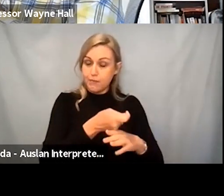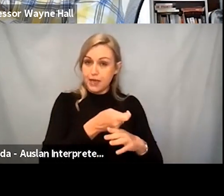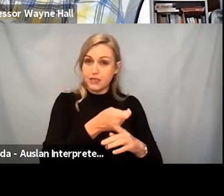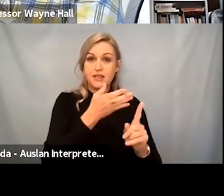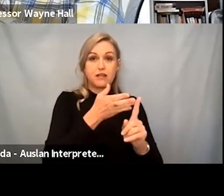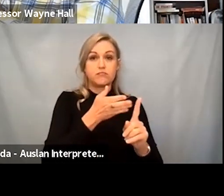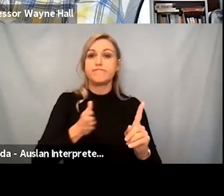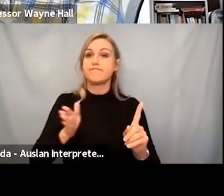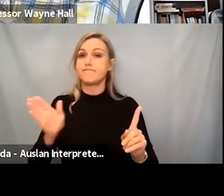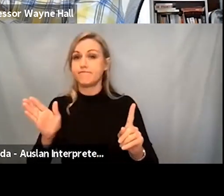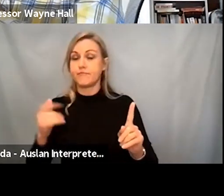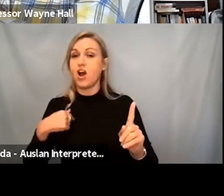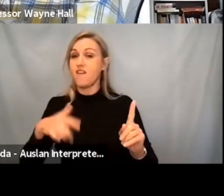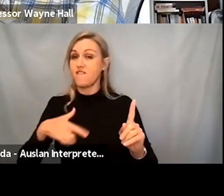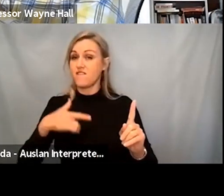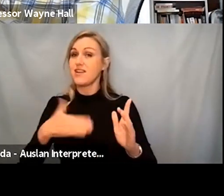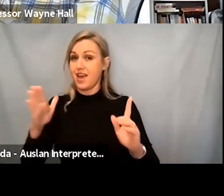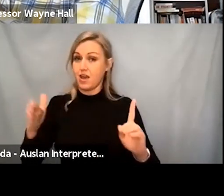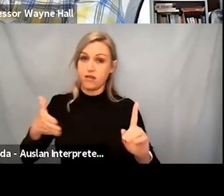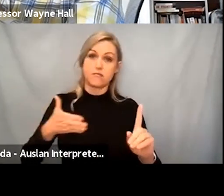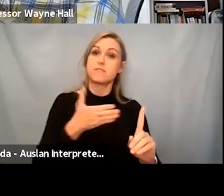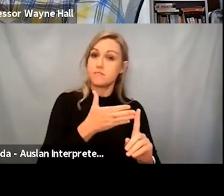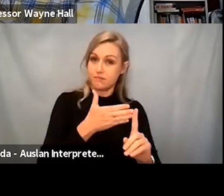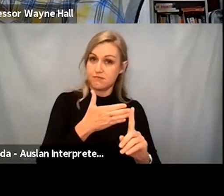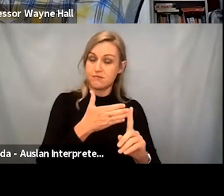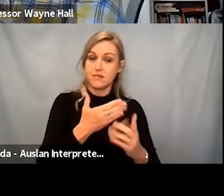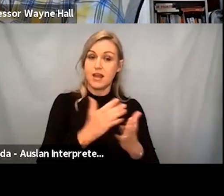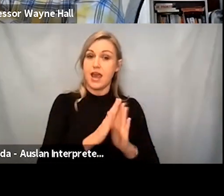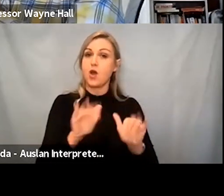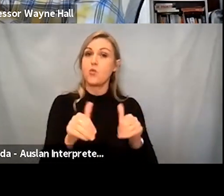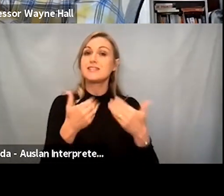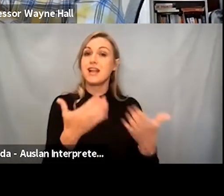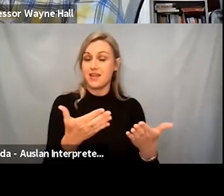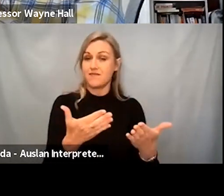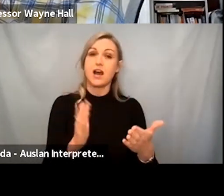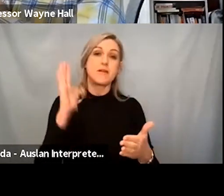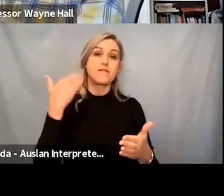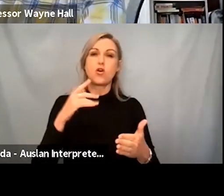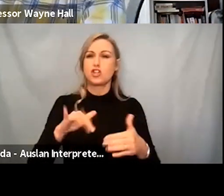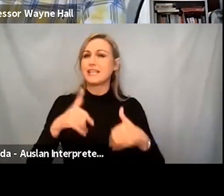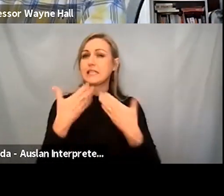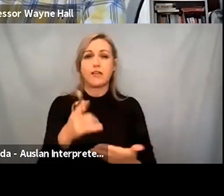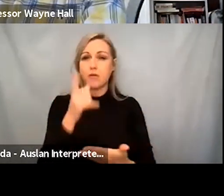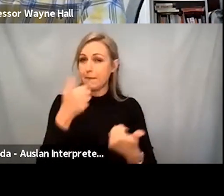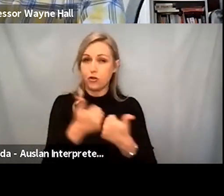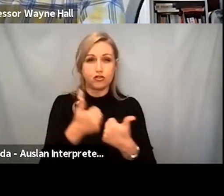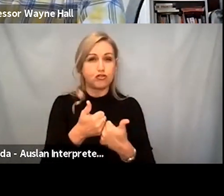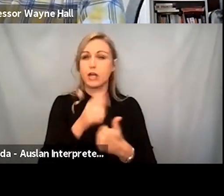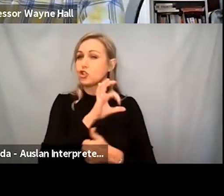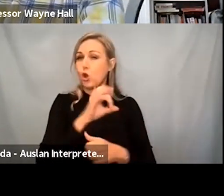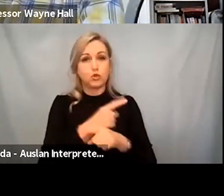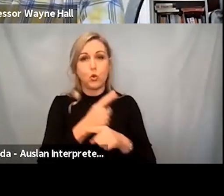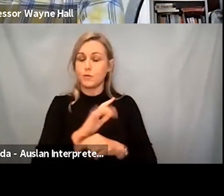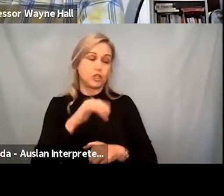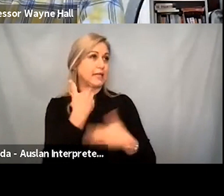opioid agonist therapy is delivered for a while there was just get the drug into people and don't bother talking to them. And